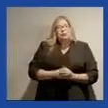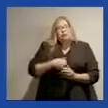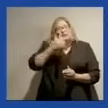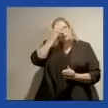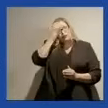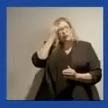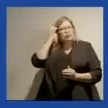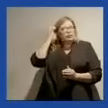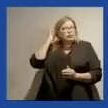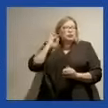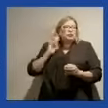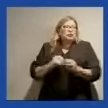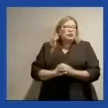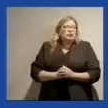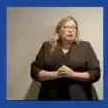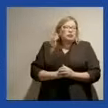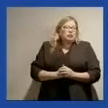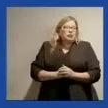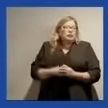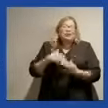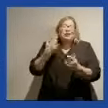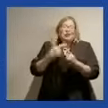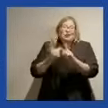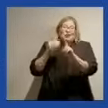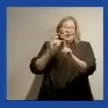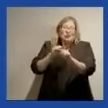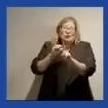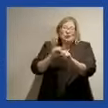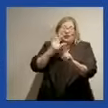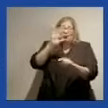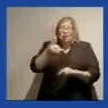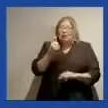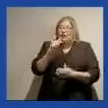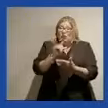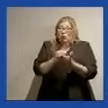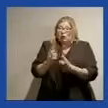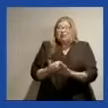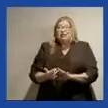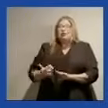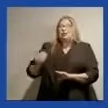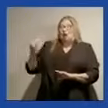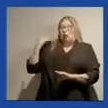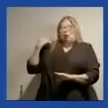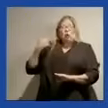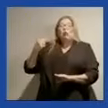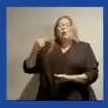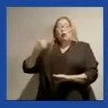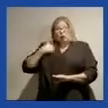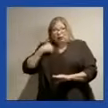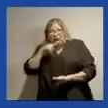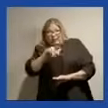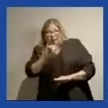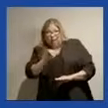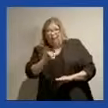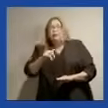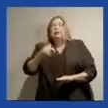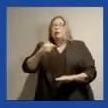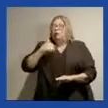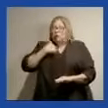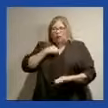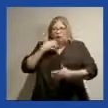moments ago, meaning a few weeks back, we moved quickly with the legislature to address